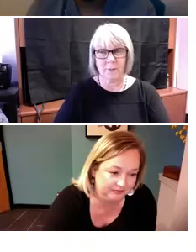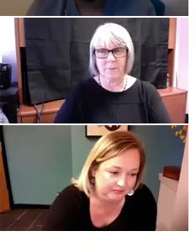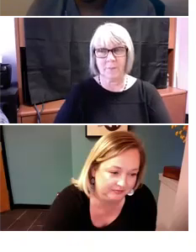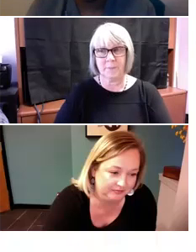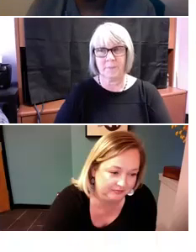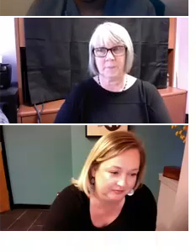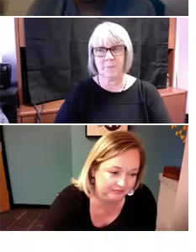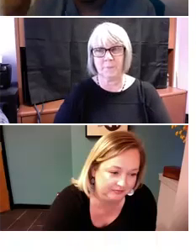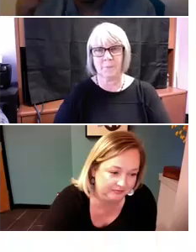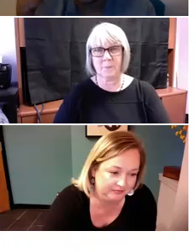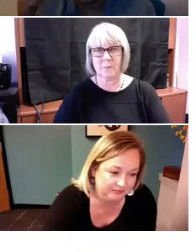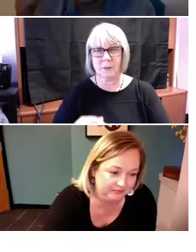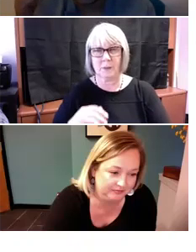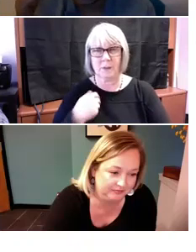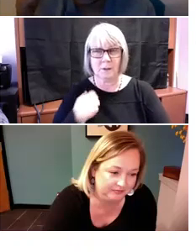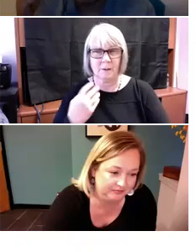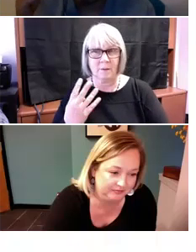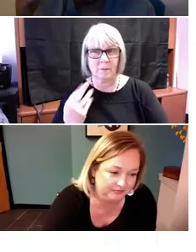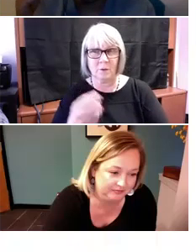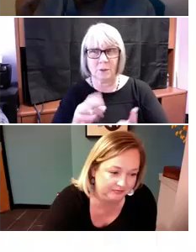There are 40 students. I want 40